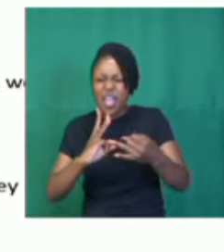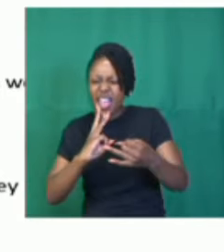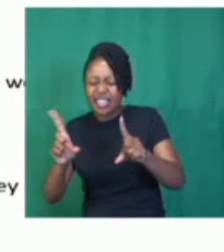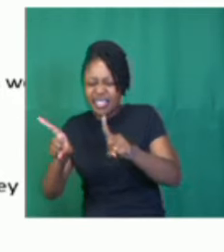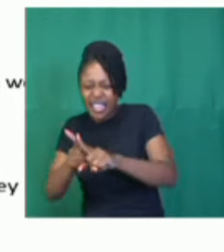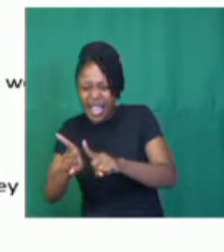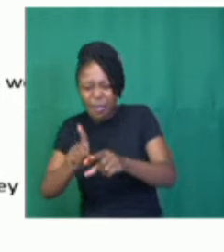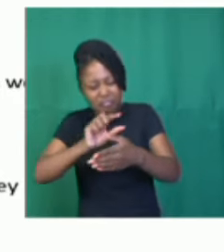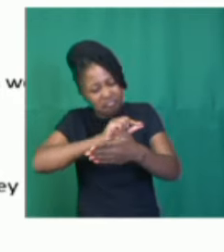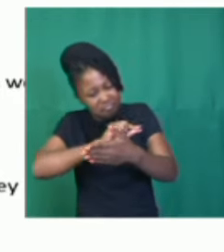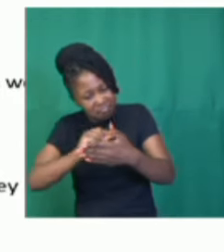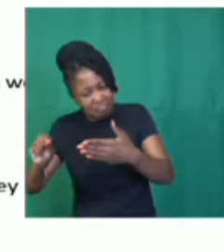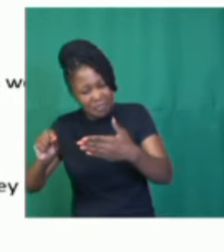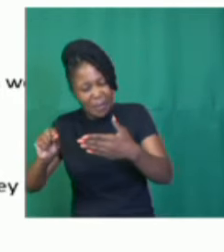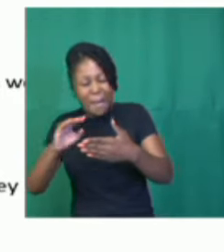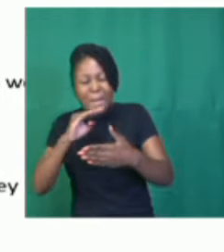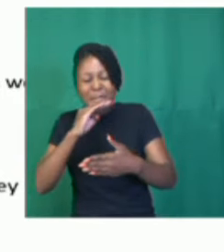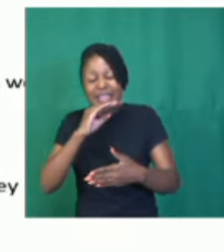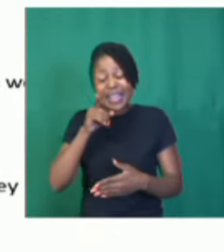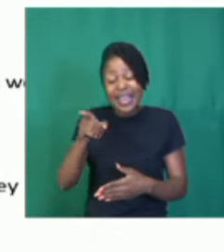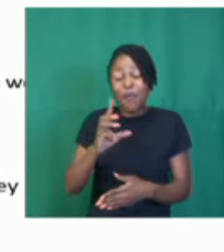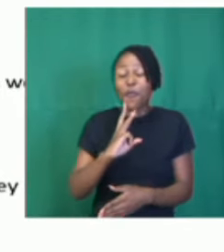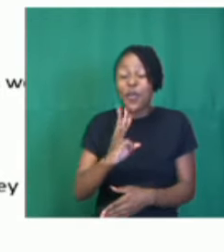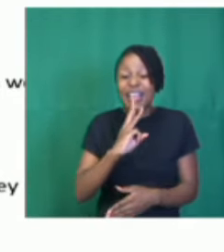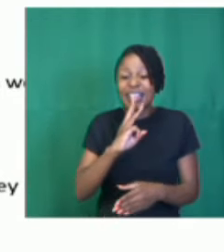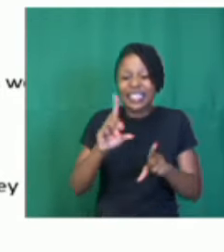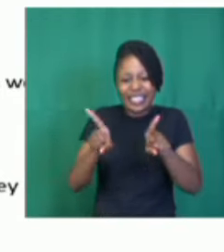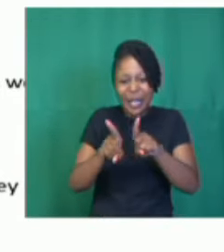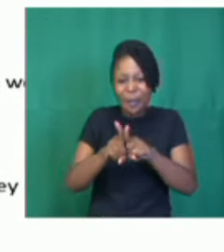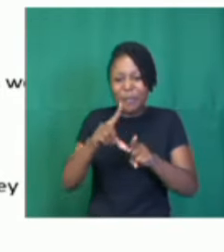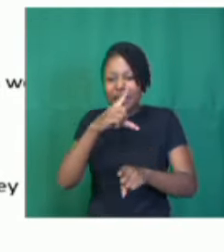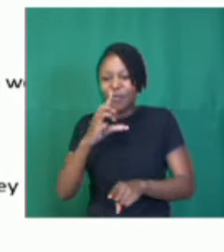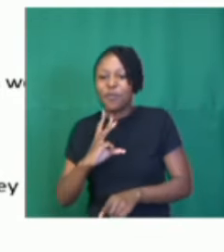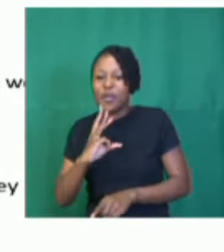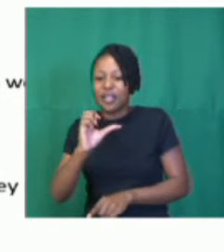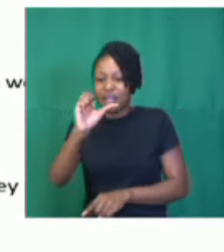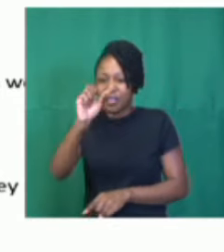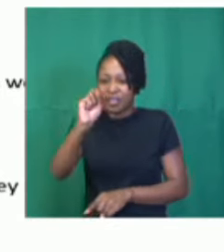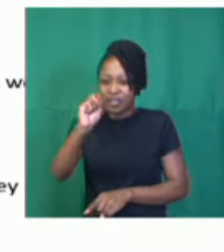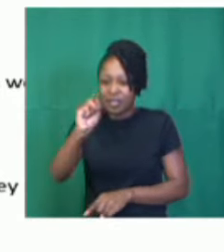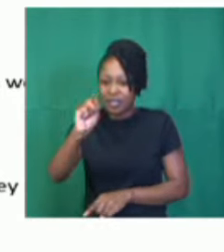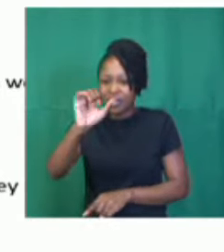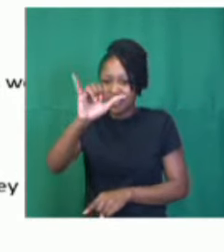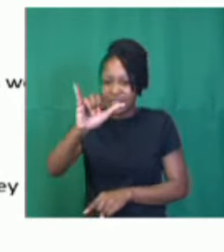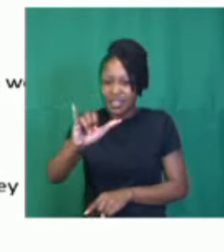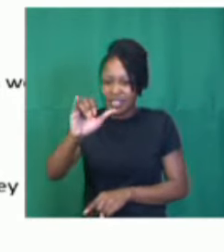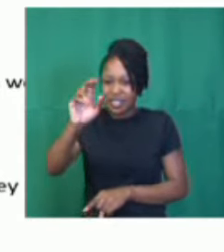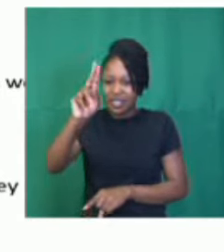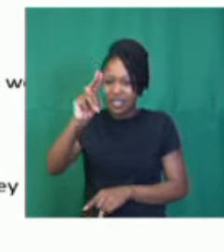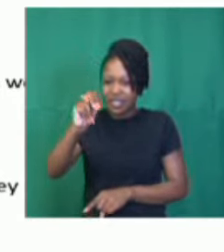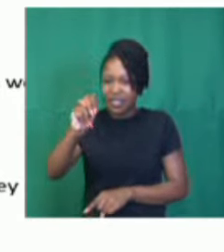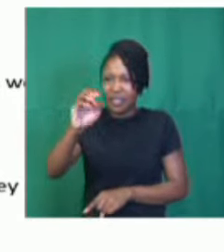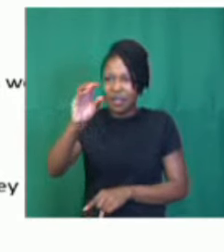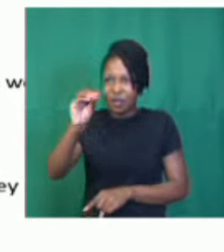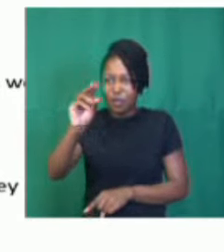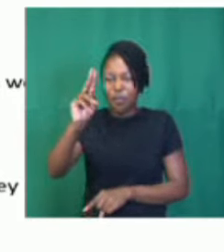that synonyms, these are words that actually mean the same thing. And you also try to find the meaning of those words using your dictionary,